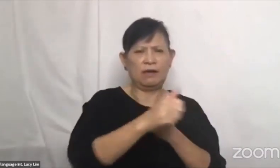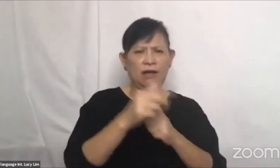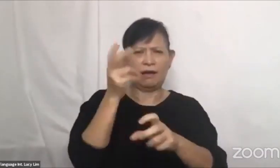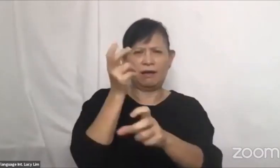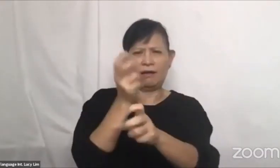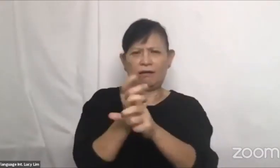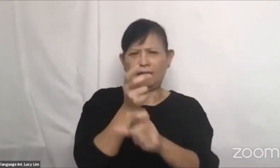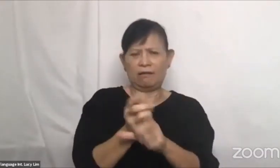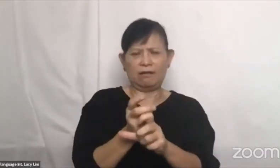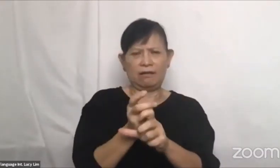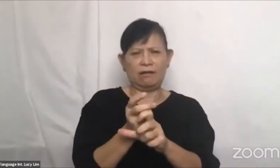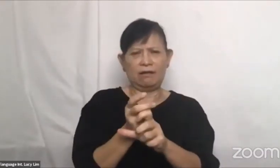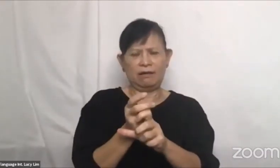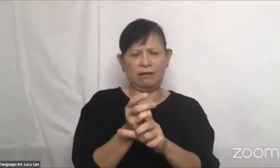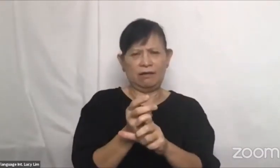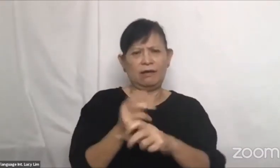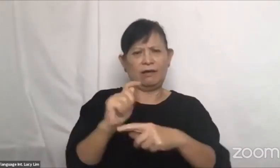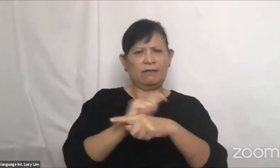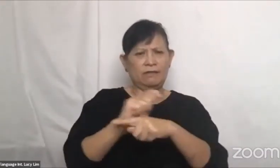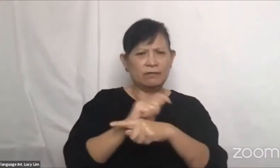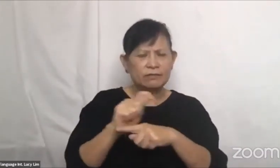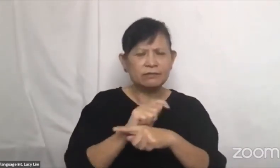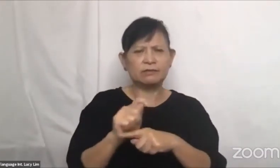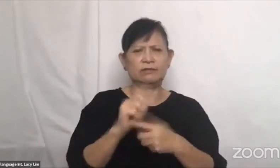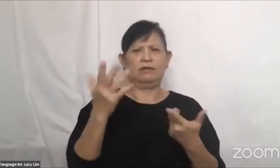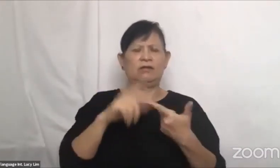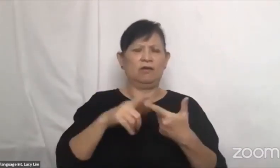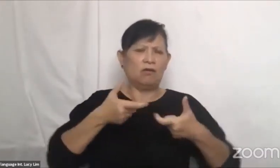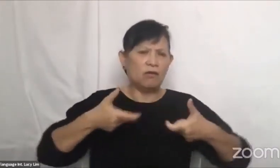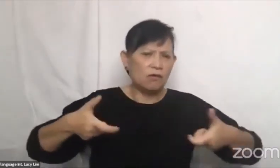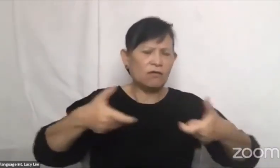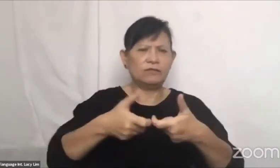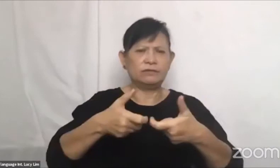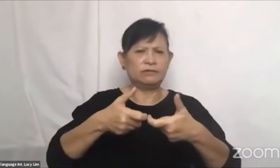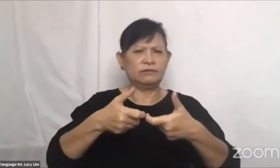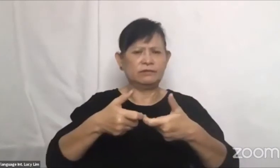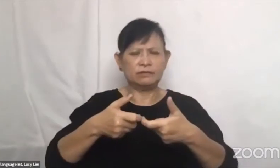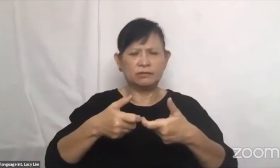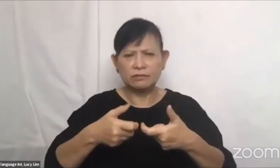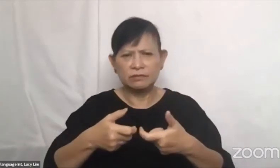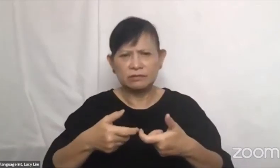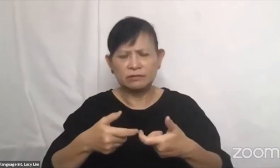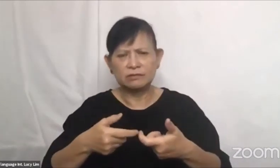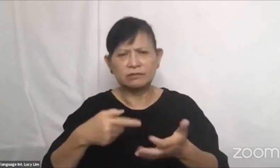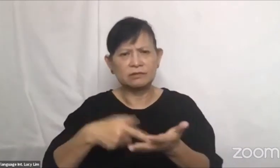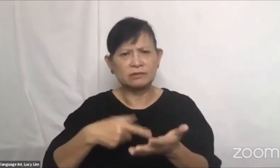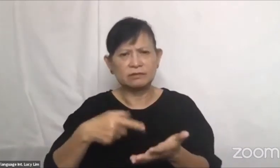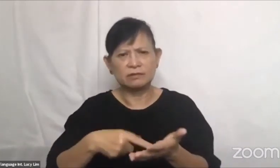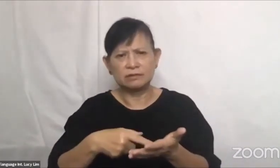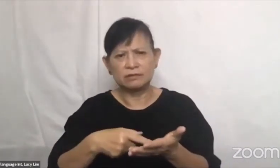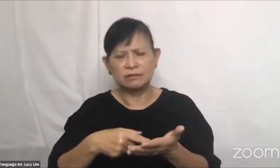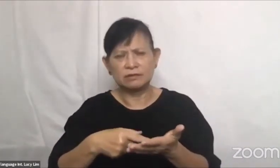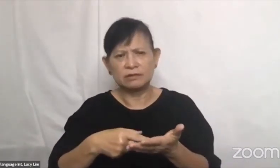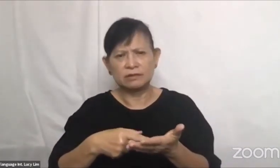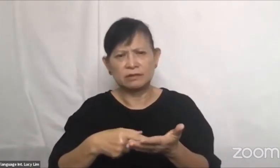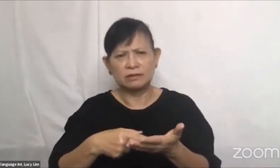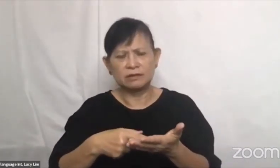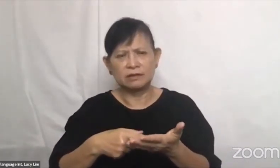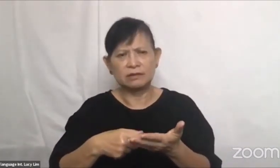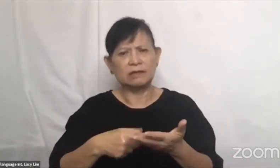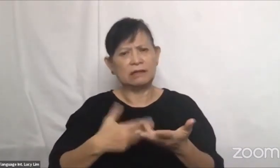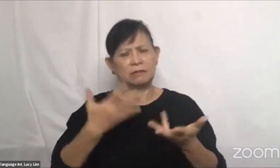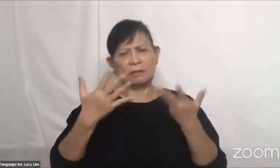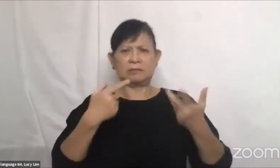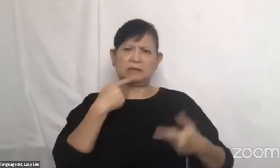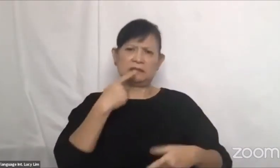for some clinic or where it is implemented. And sometimes even if they go, they come with the response that this is not the time, we'll